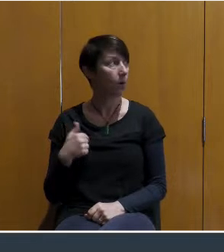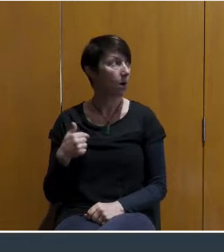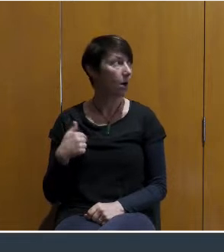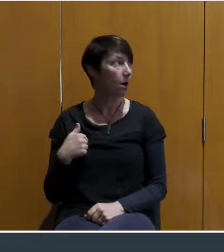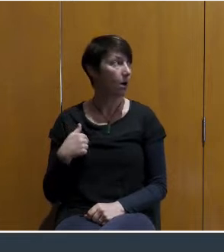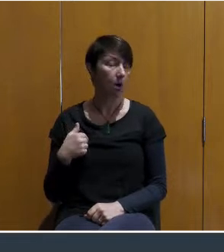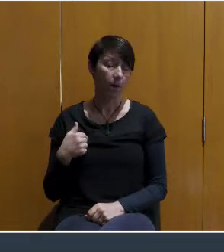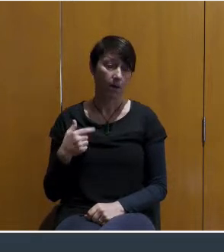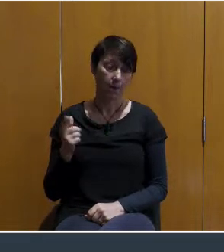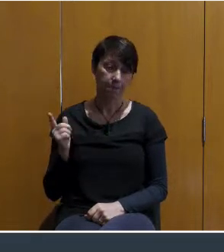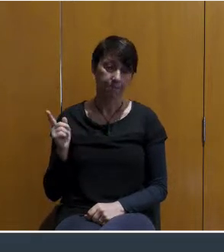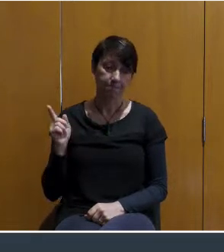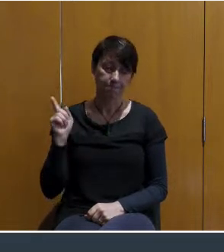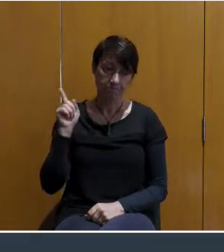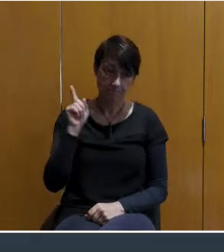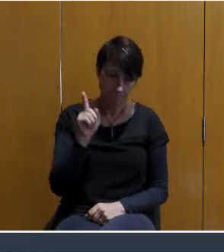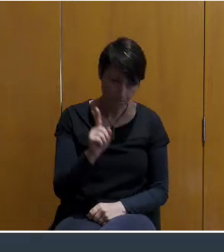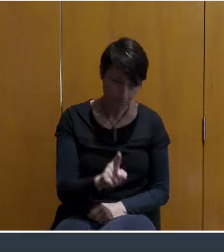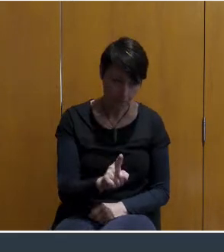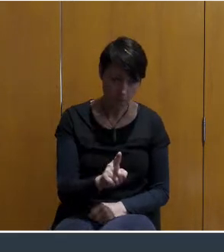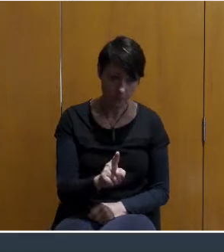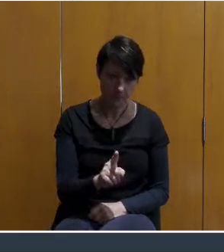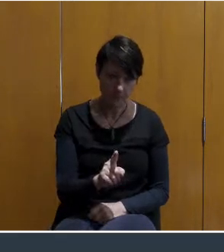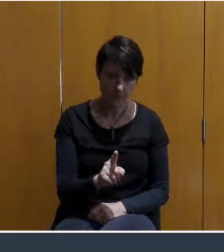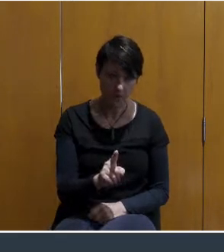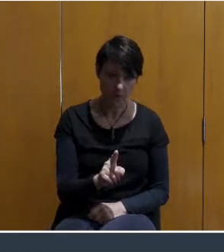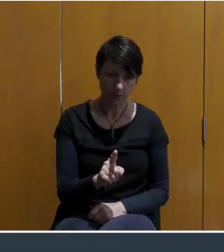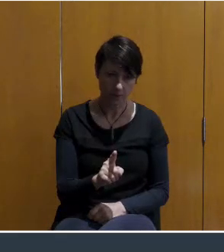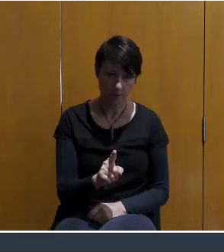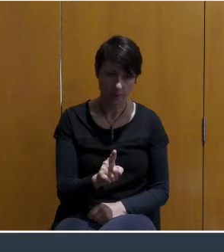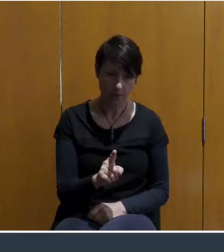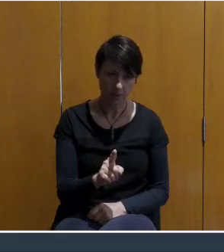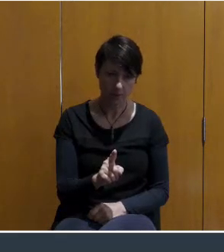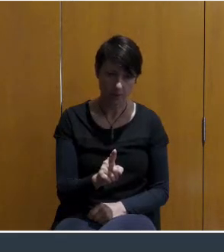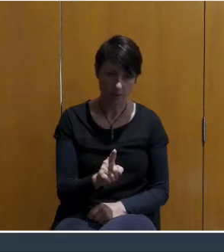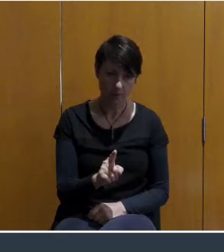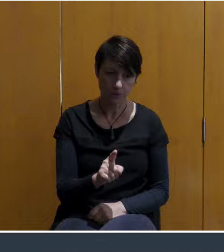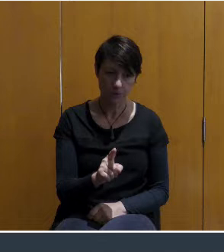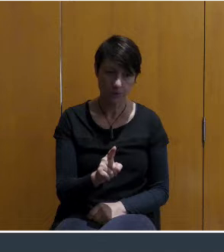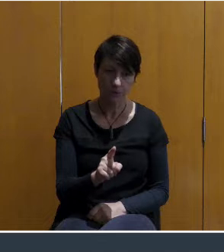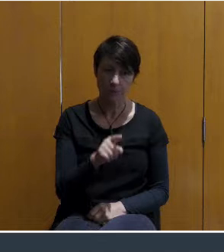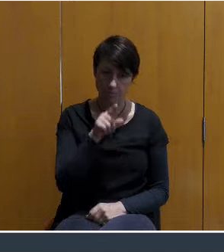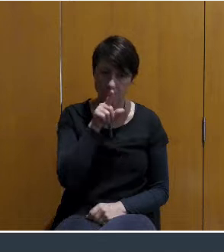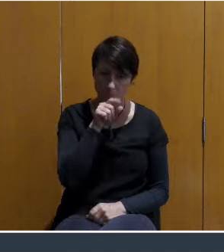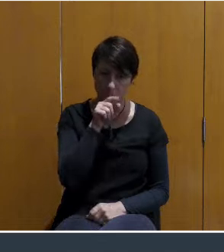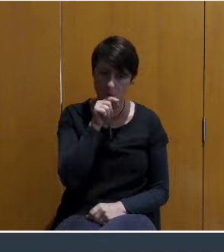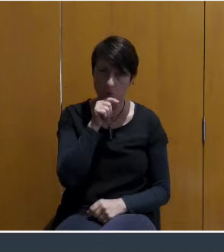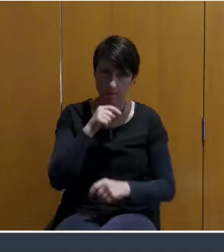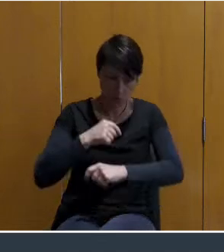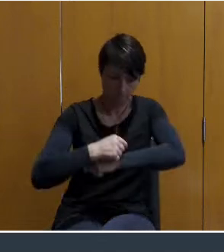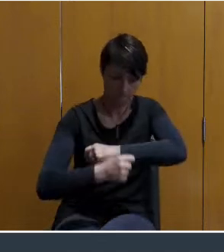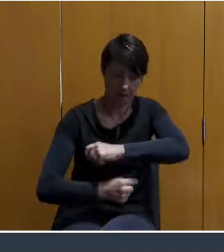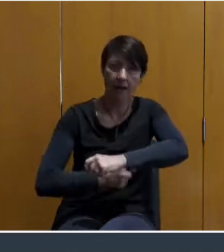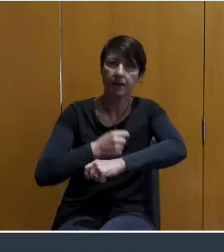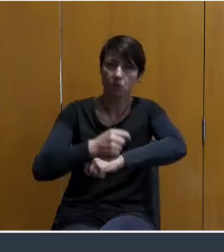adult bird and went through the process of banding her. So my husband, I was his technician